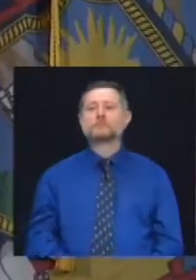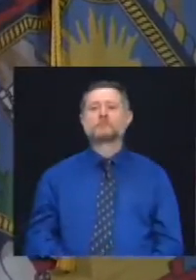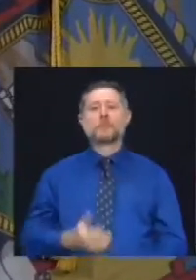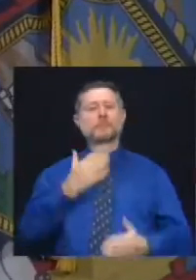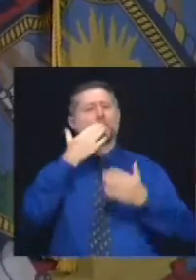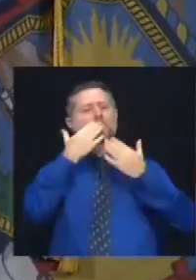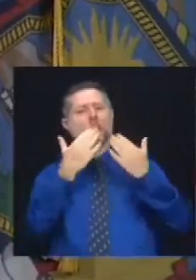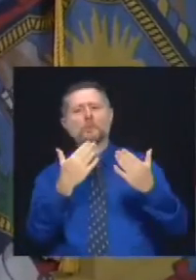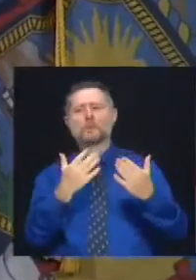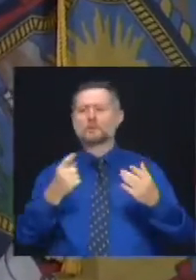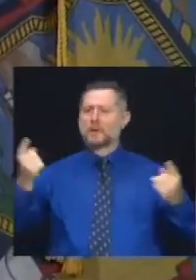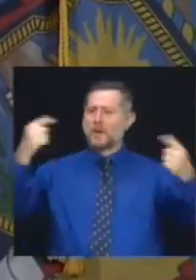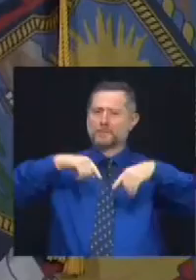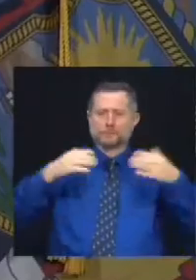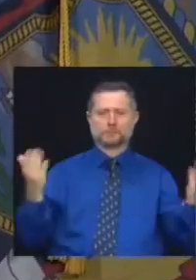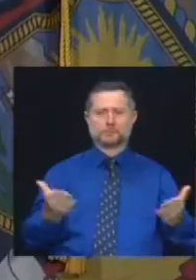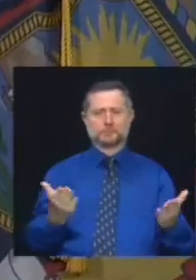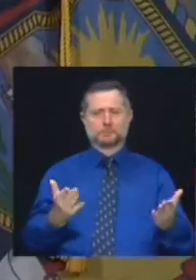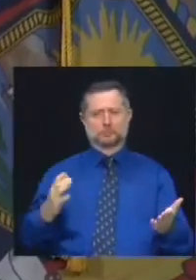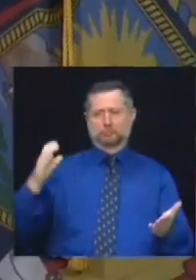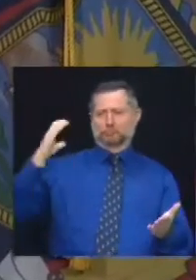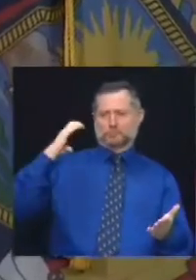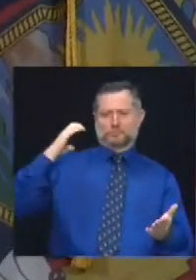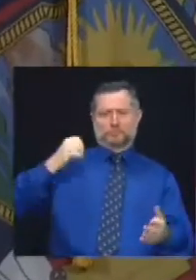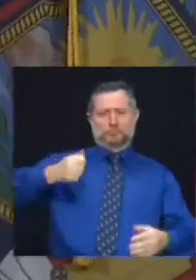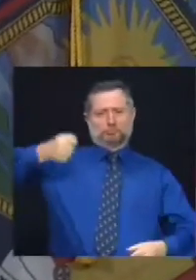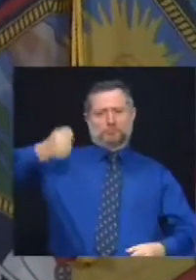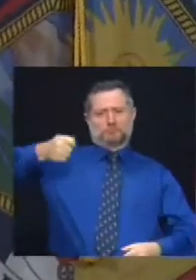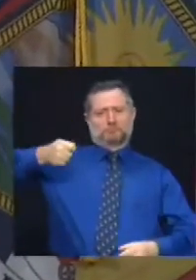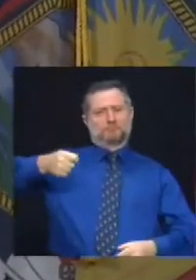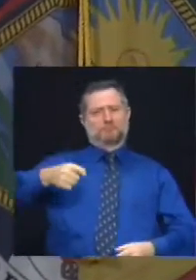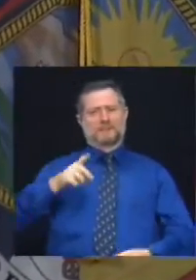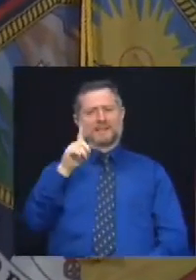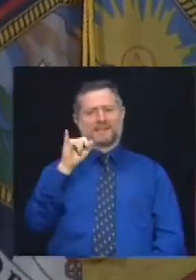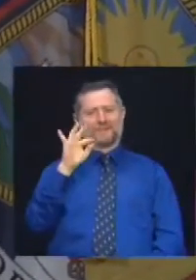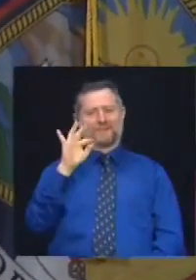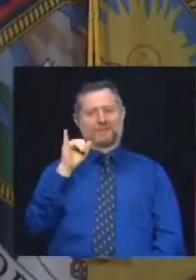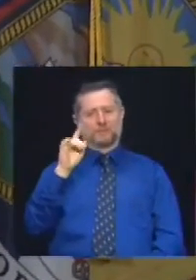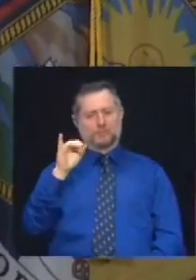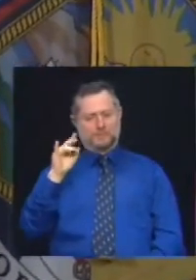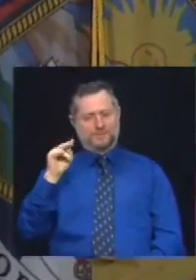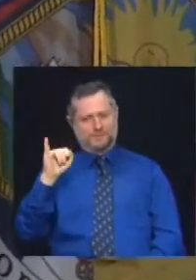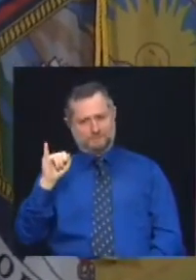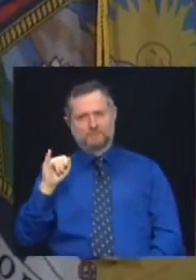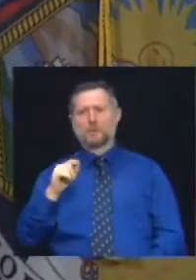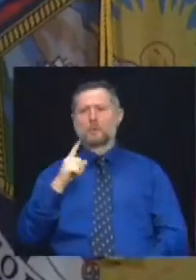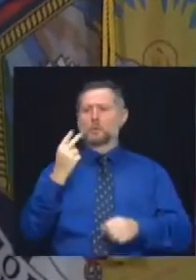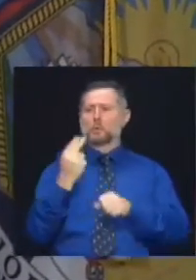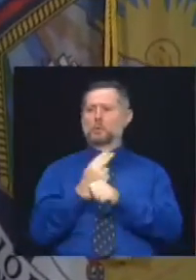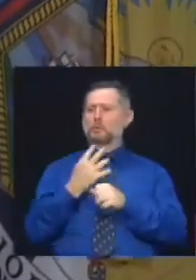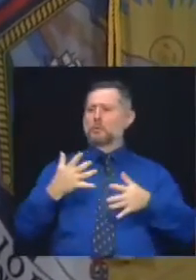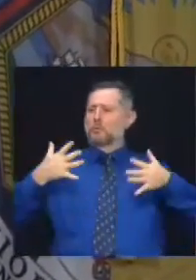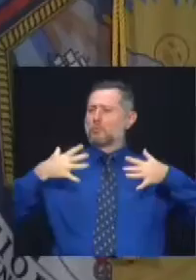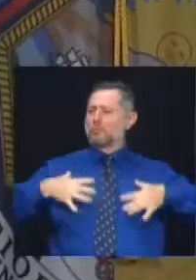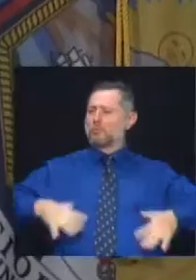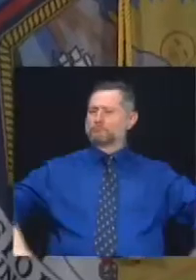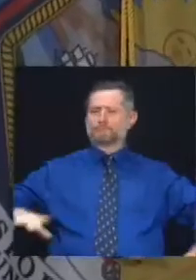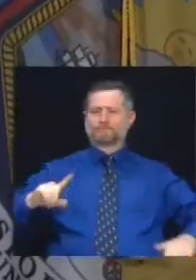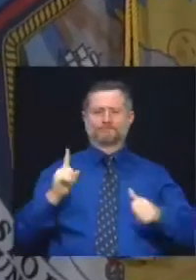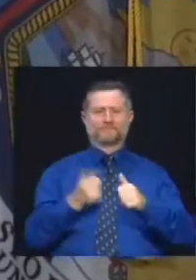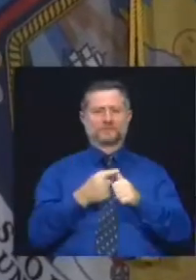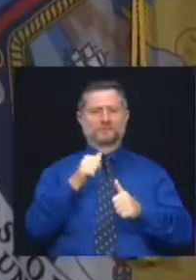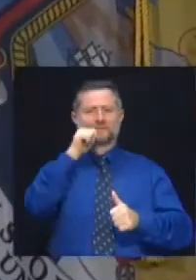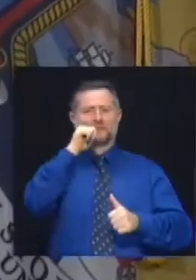Chief Judge DeFiore, who graced me by wearing the same robe that was worn by the first female Court of Appeals